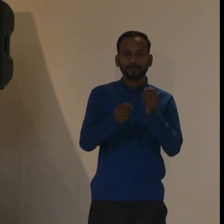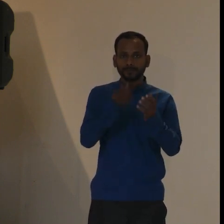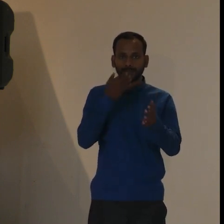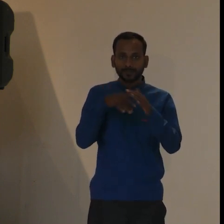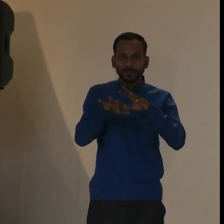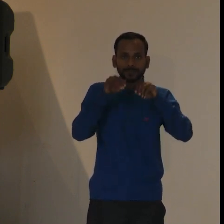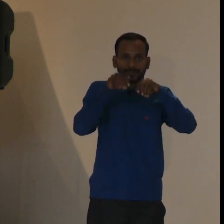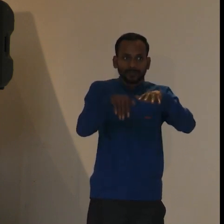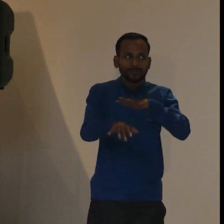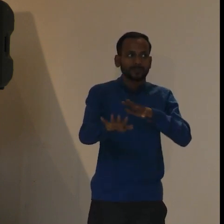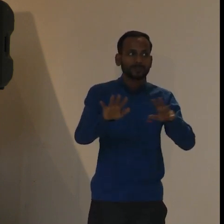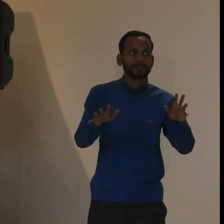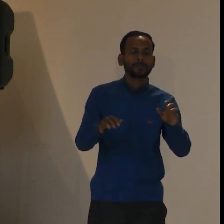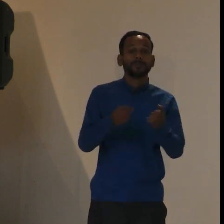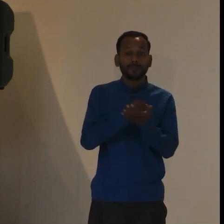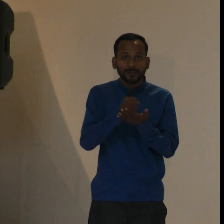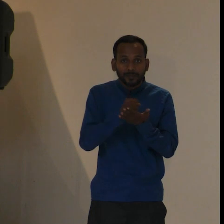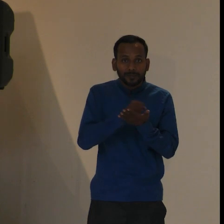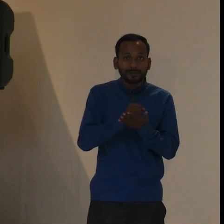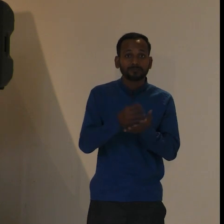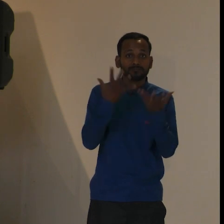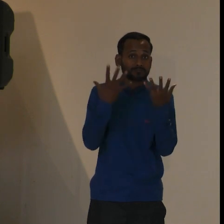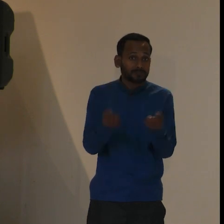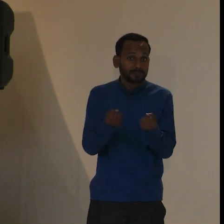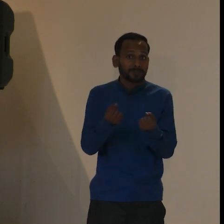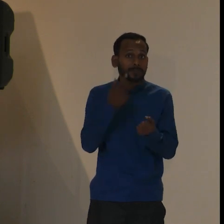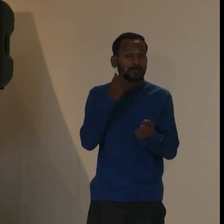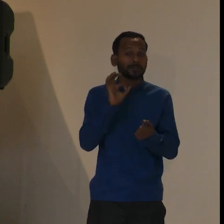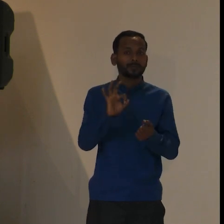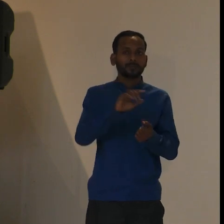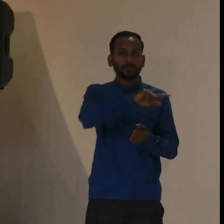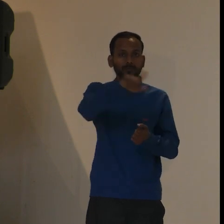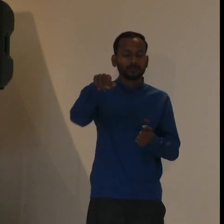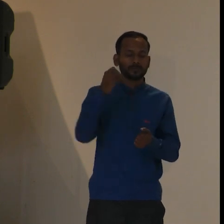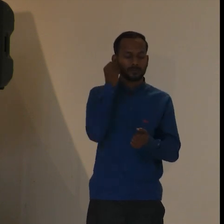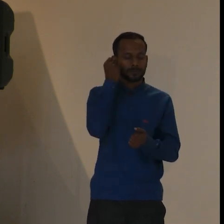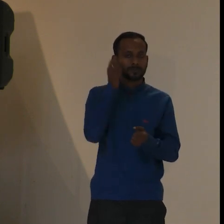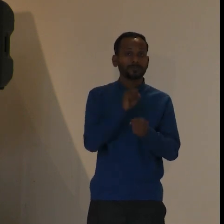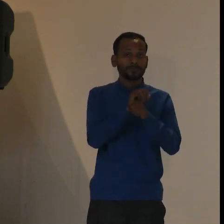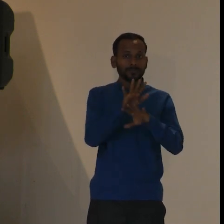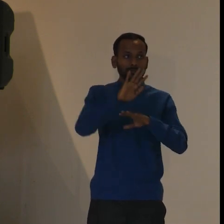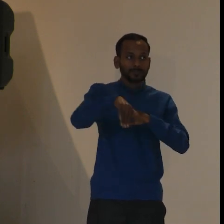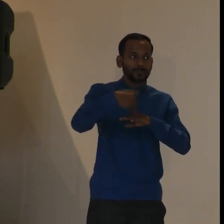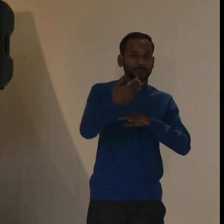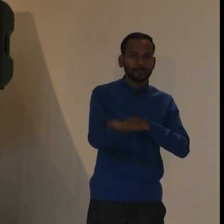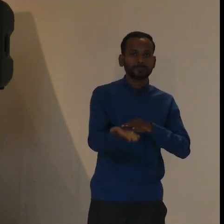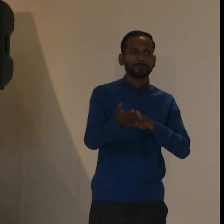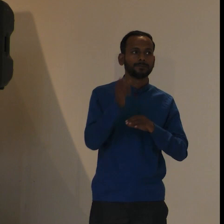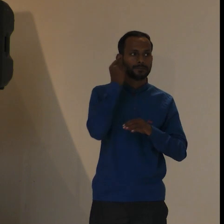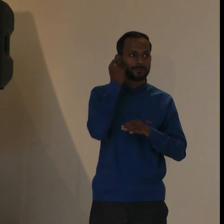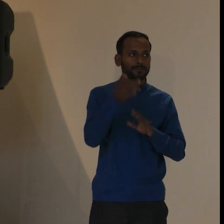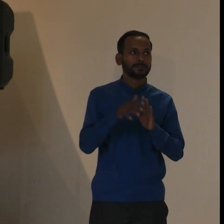Why certain medicines, why certain practices, why are they in place? So that access and that outreach that we as